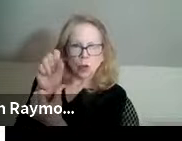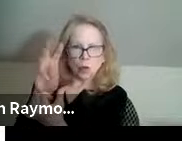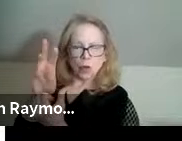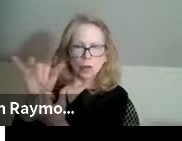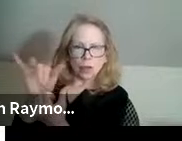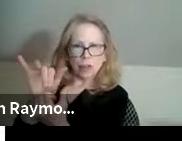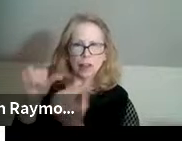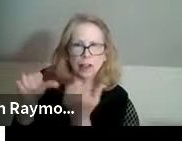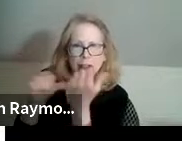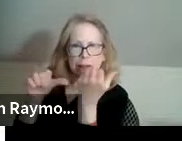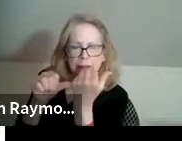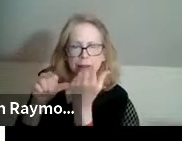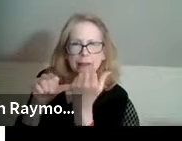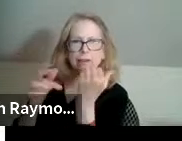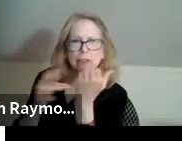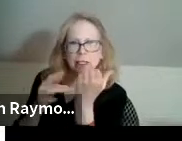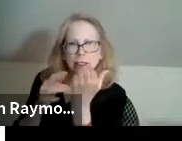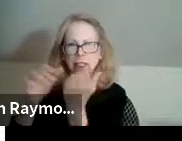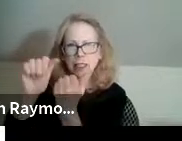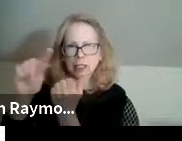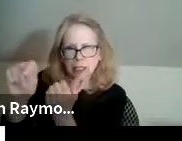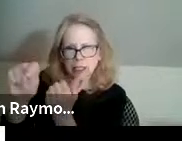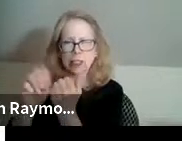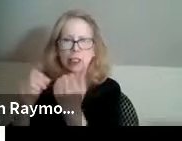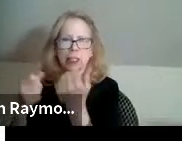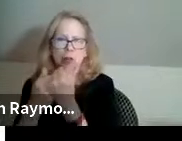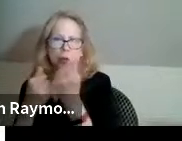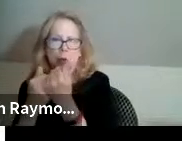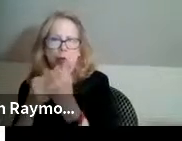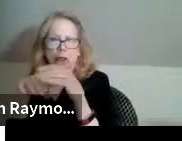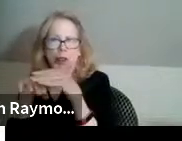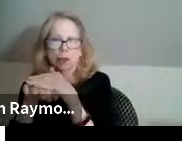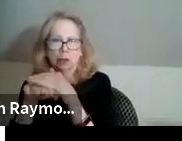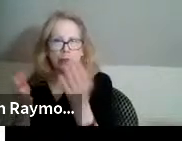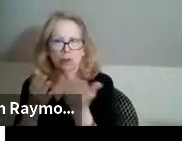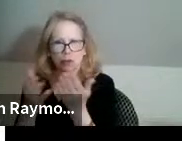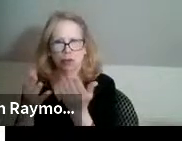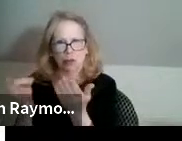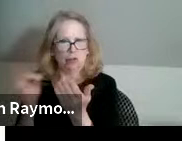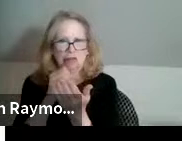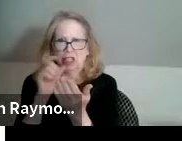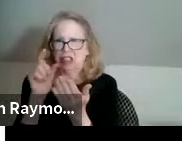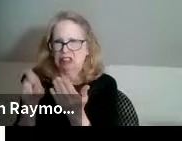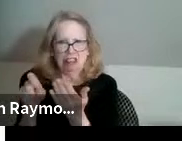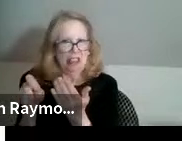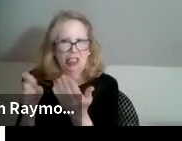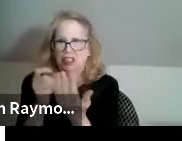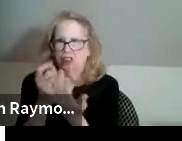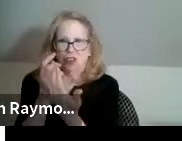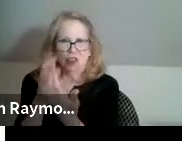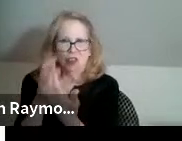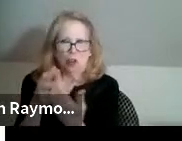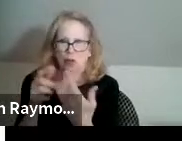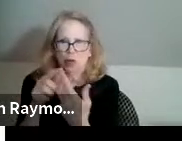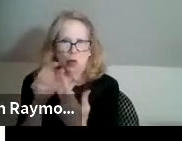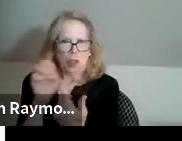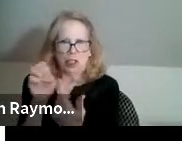that is assistive technology and supports the accessibility services of a platform does not need to conform to